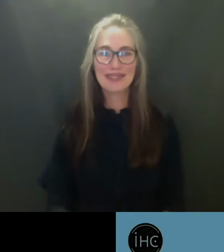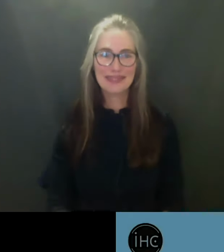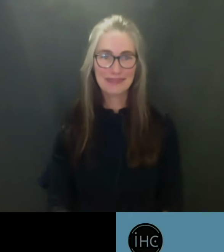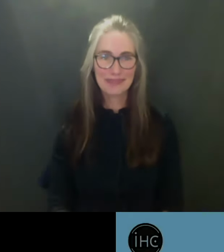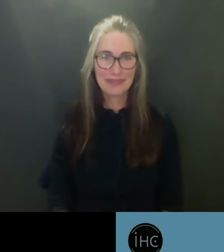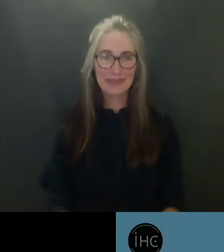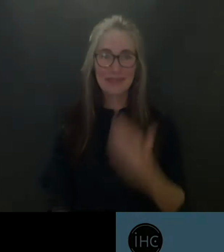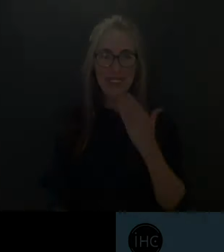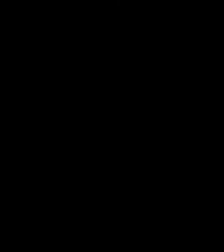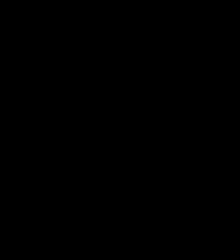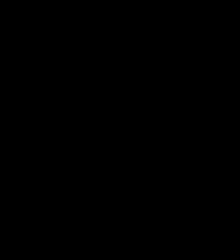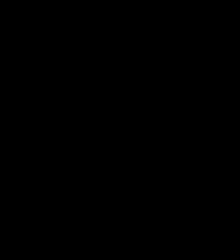Thank you, everyone. you for watching. Sorry